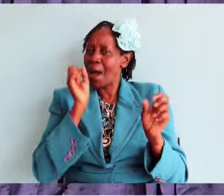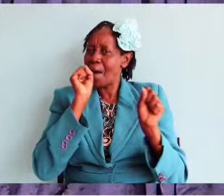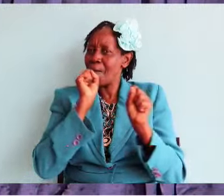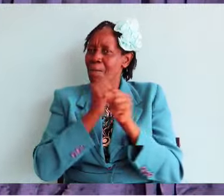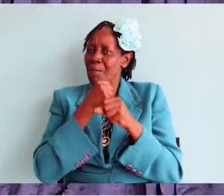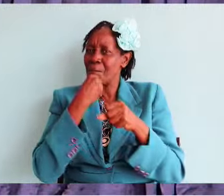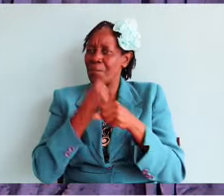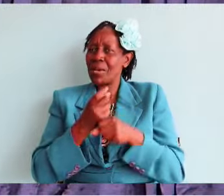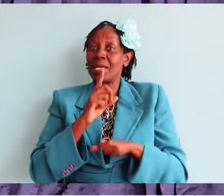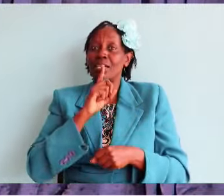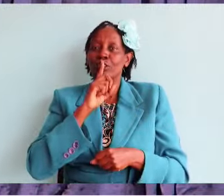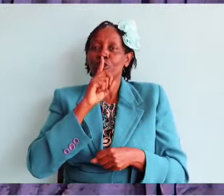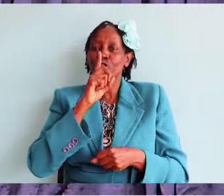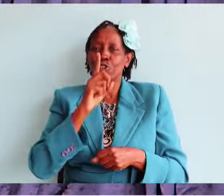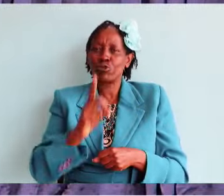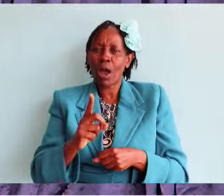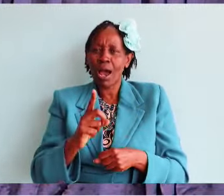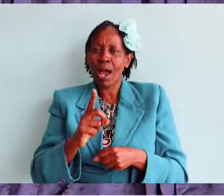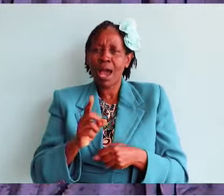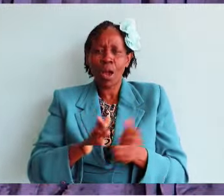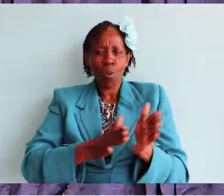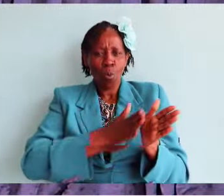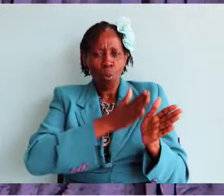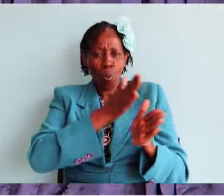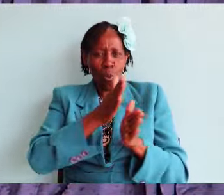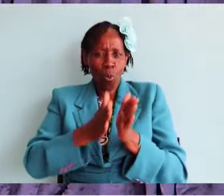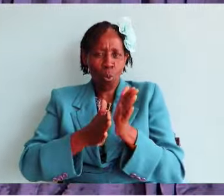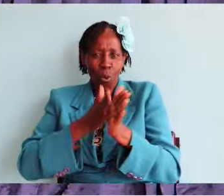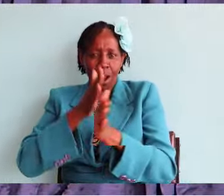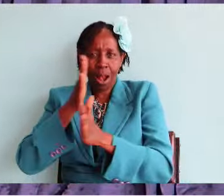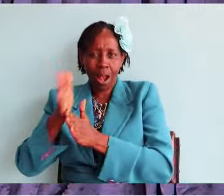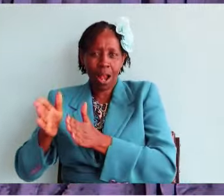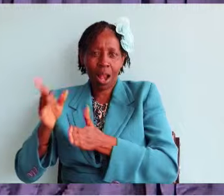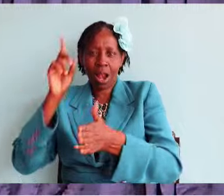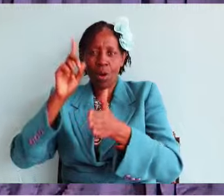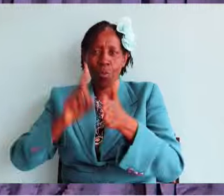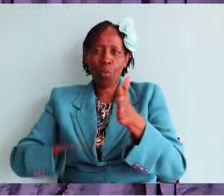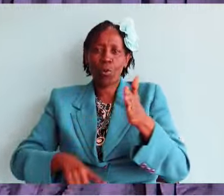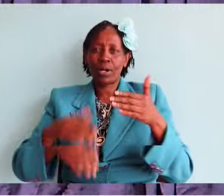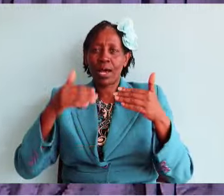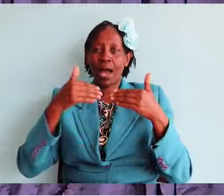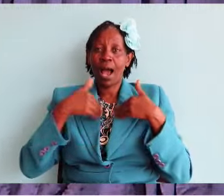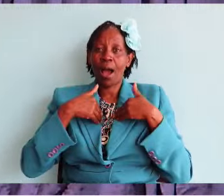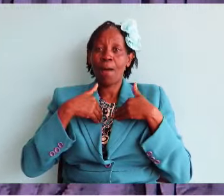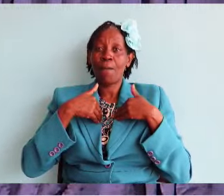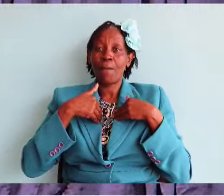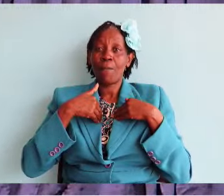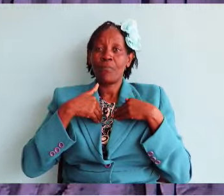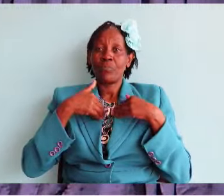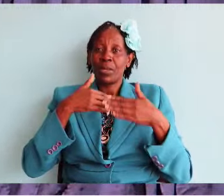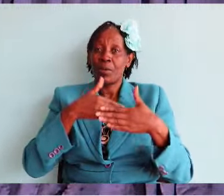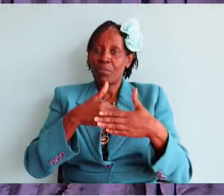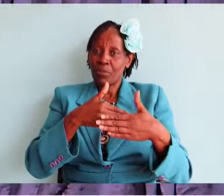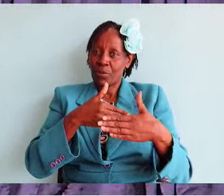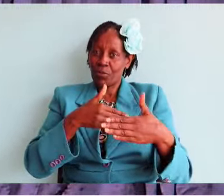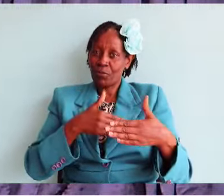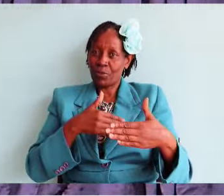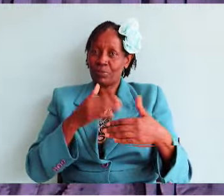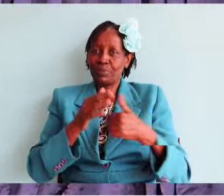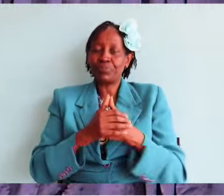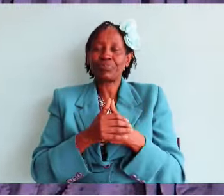ties in line with something he has said before. when you hear the Lord said